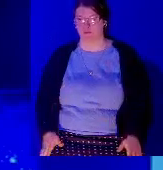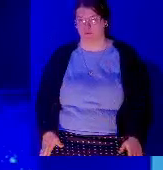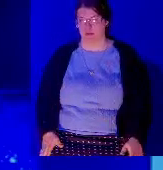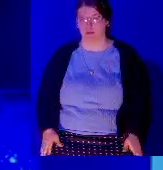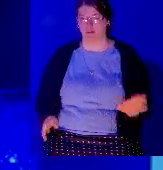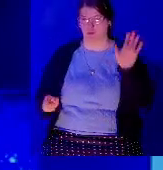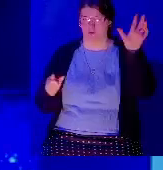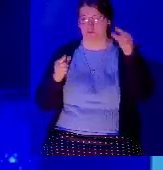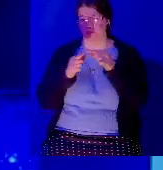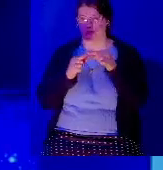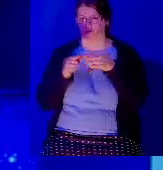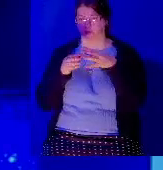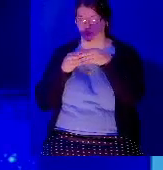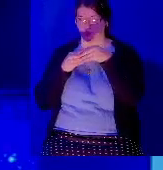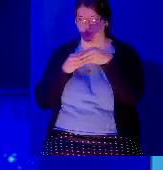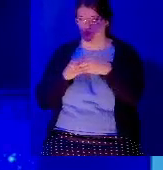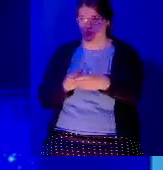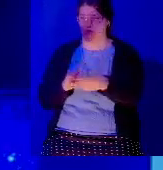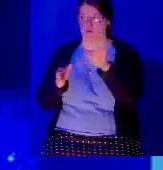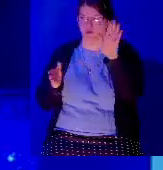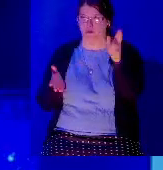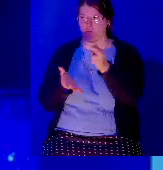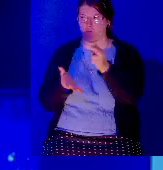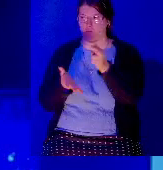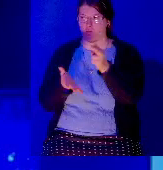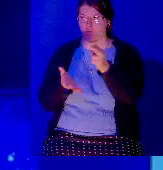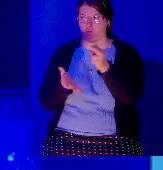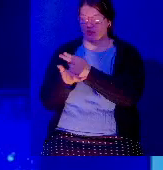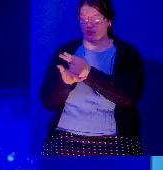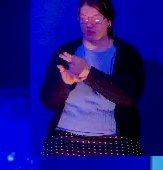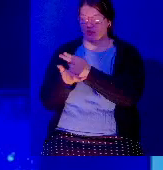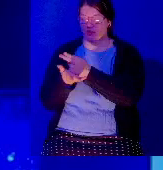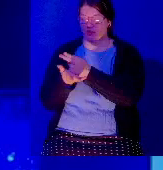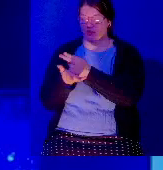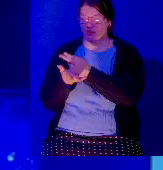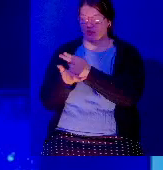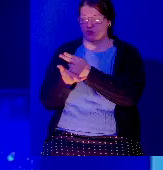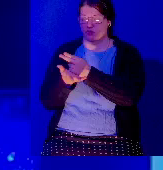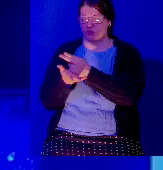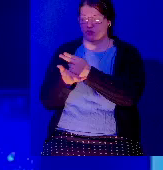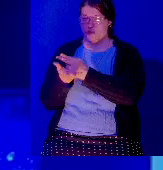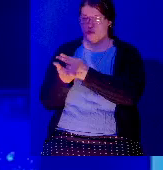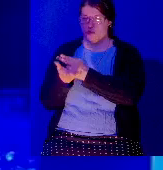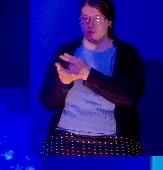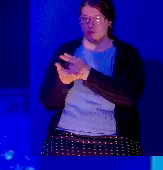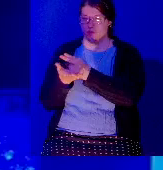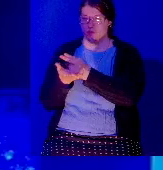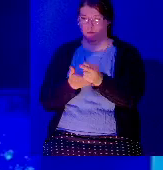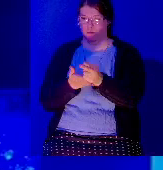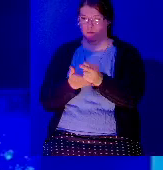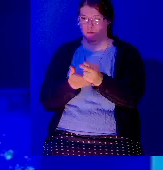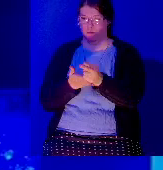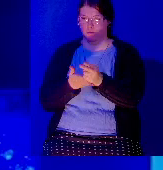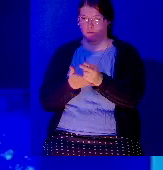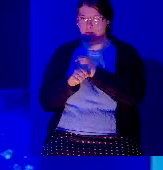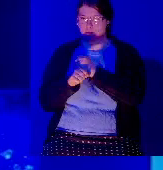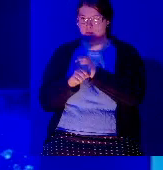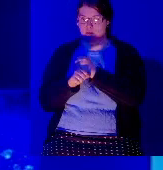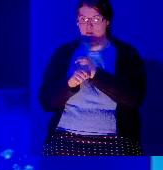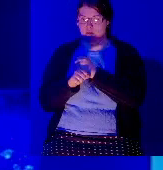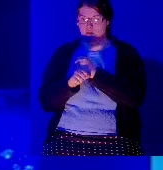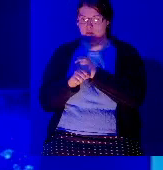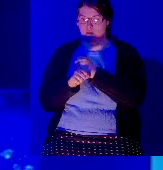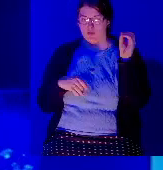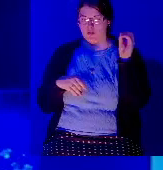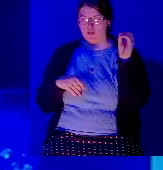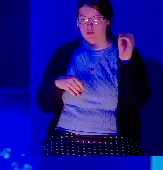the truth to protect us. And as we take this time, we dedicate